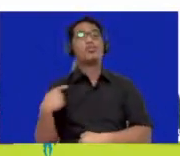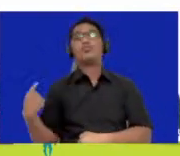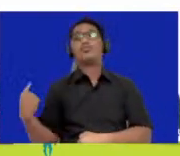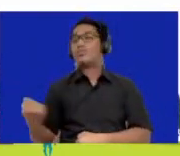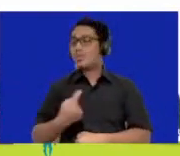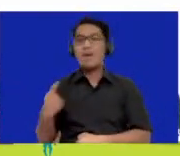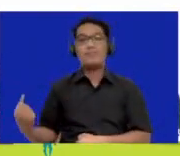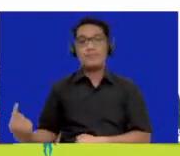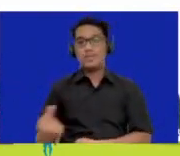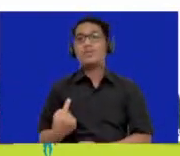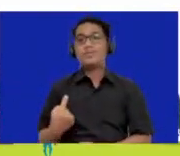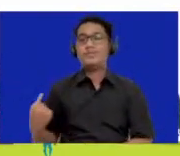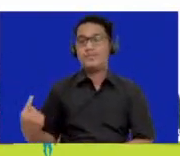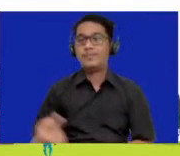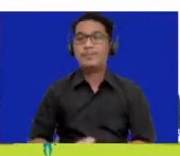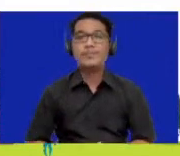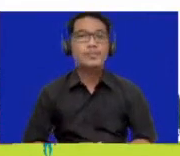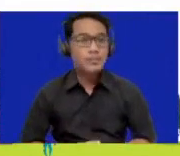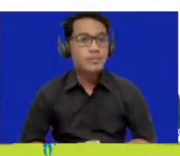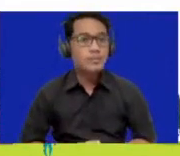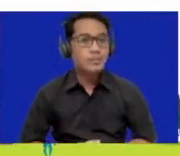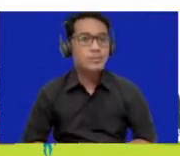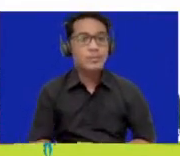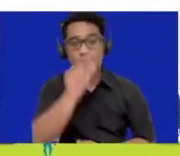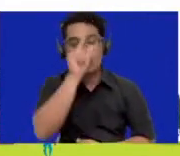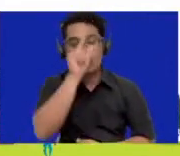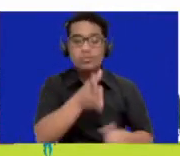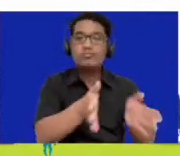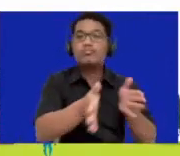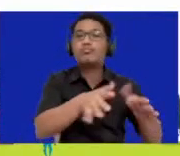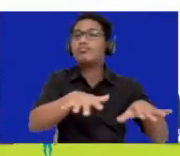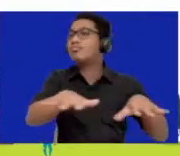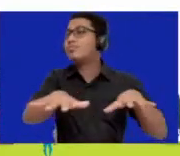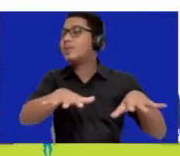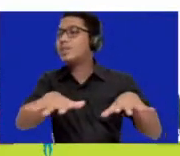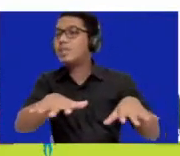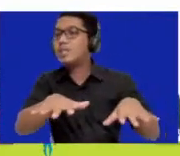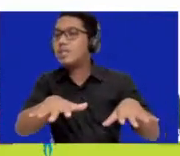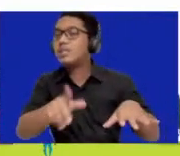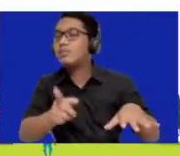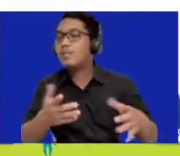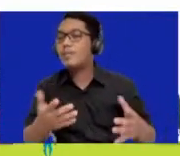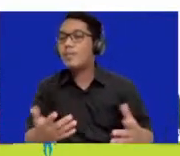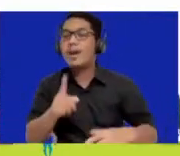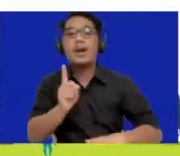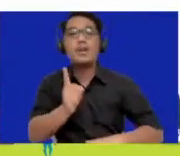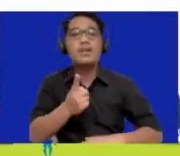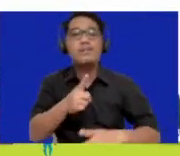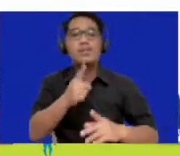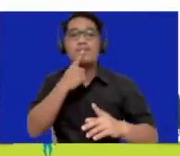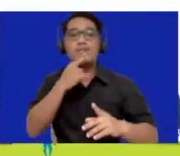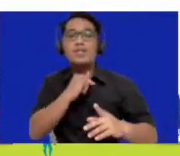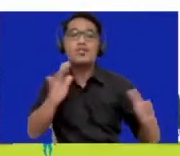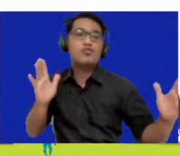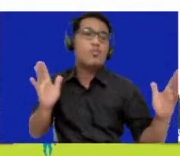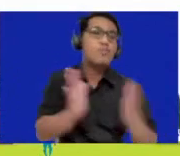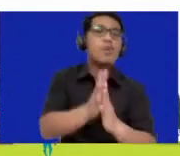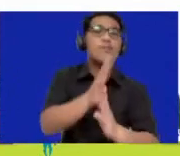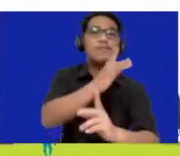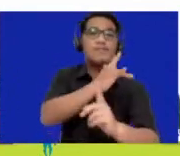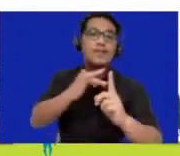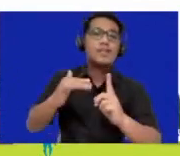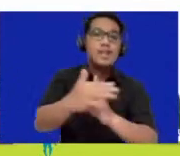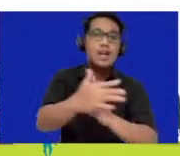country with a high population density, practically no natural hazard occurs without